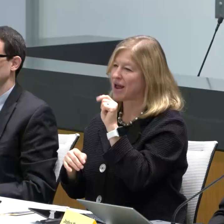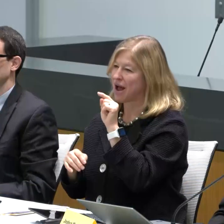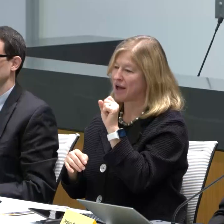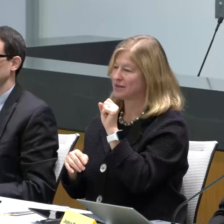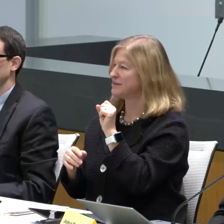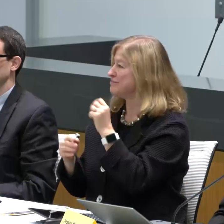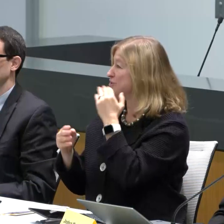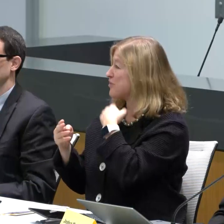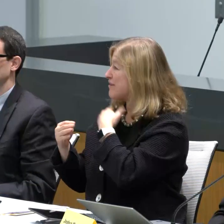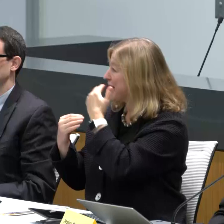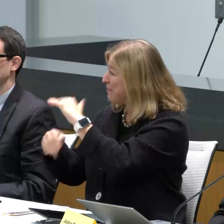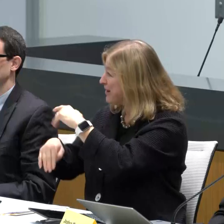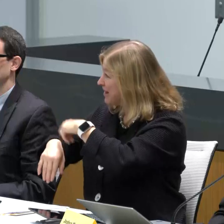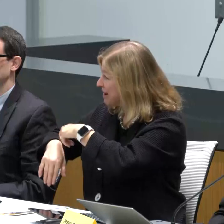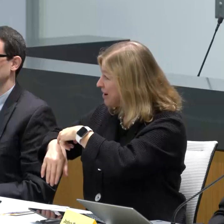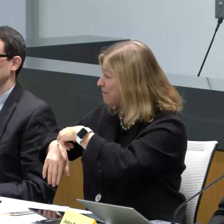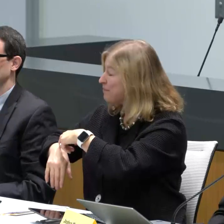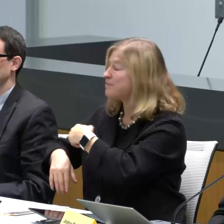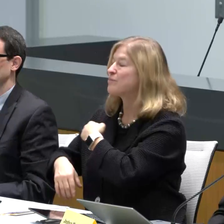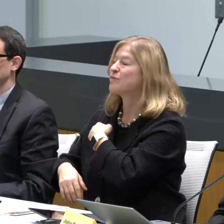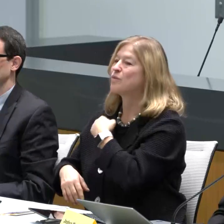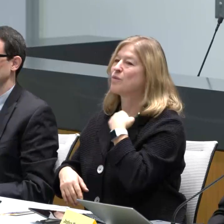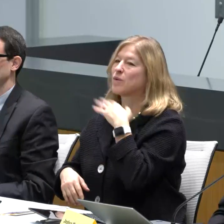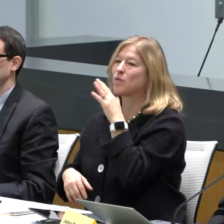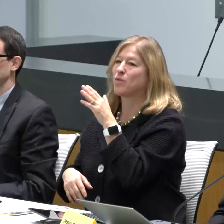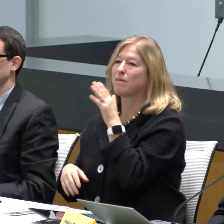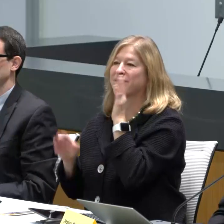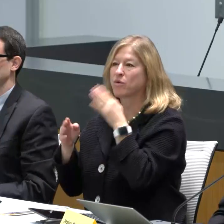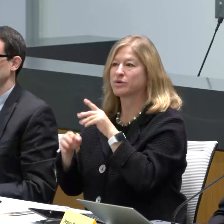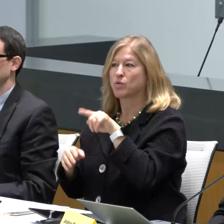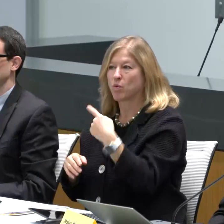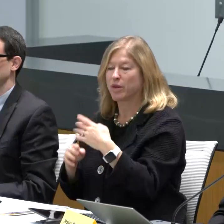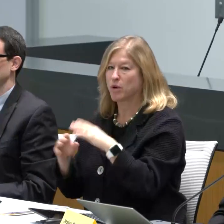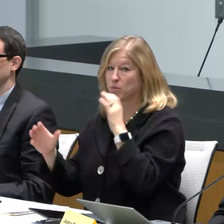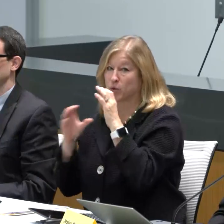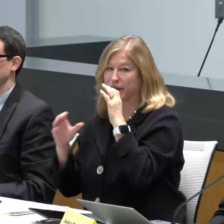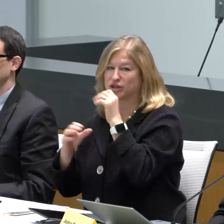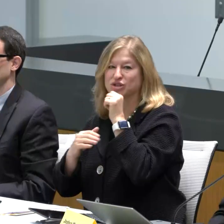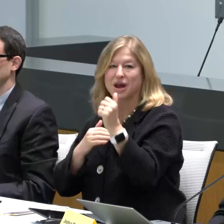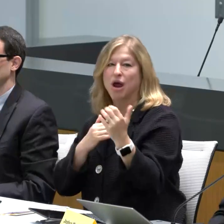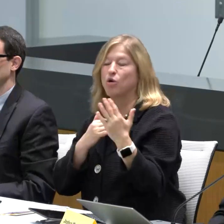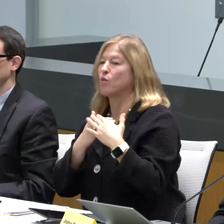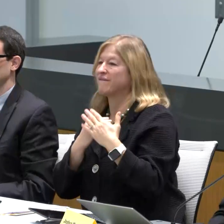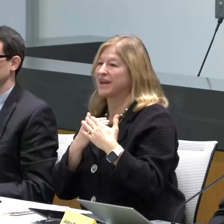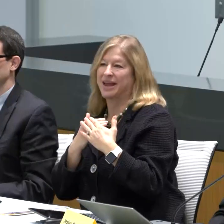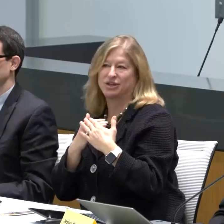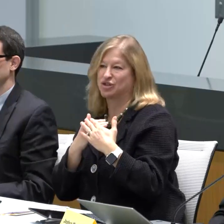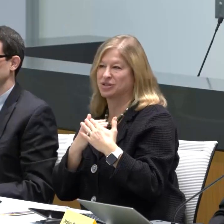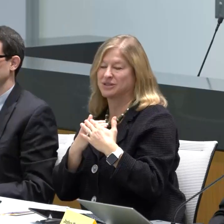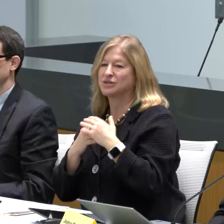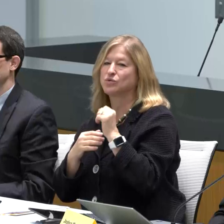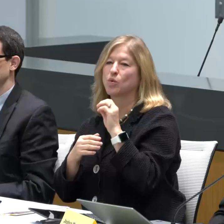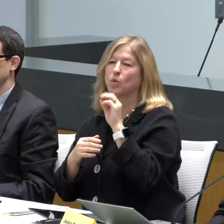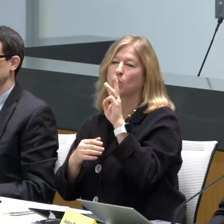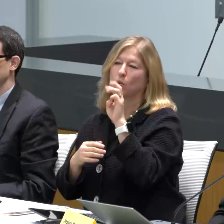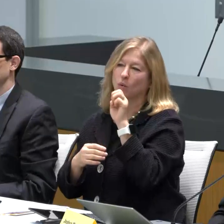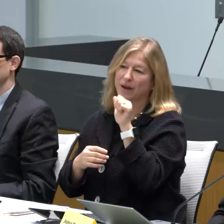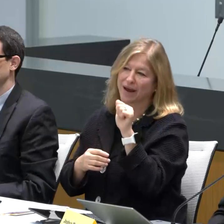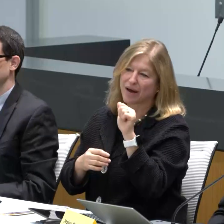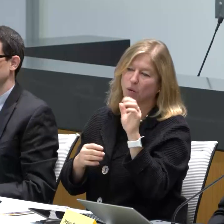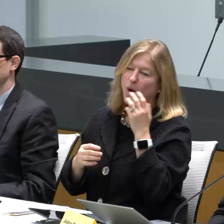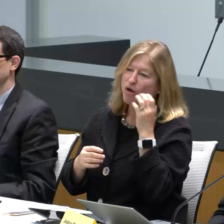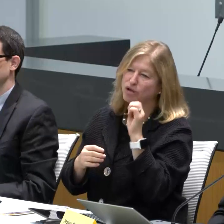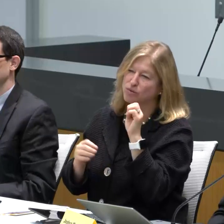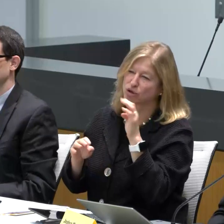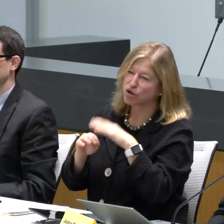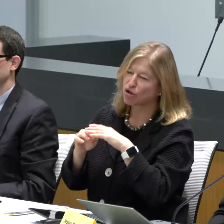morning. There are a few caveats. Keep in mind, we do have a very limited time frame that we are working in, so we are focusing only on